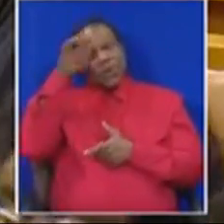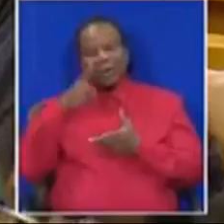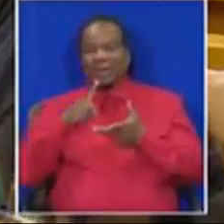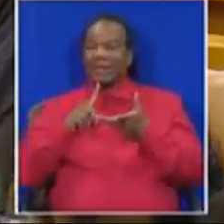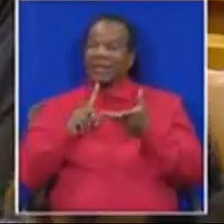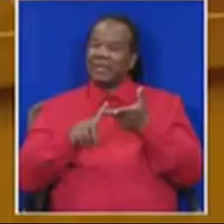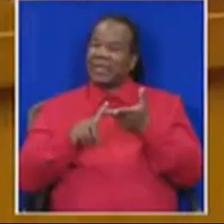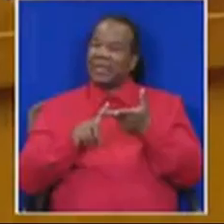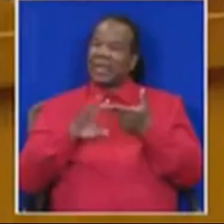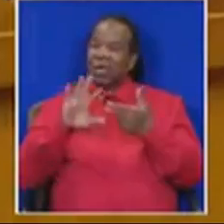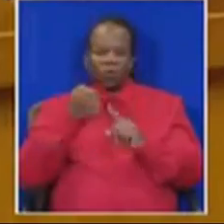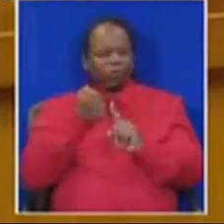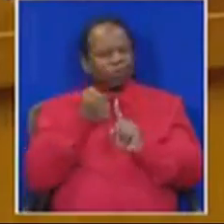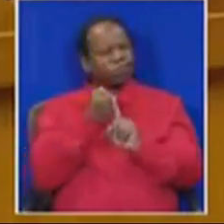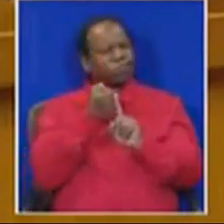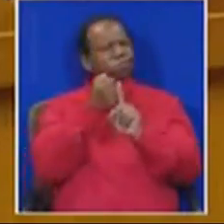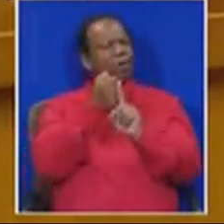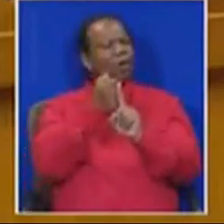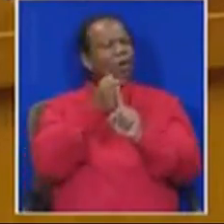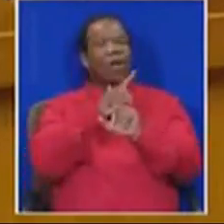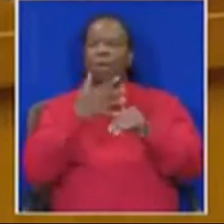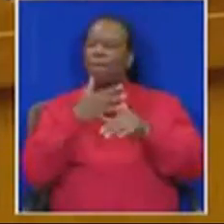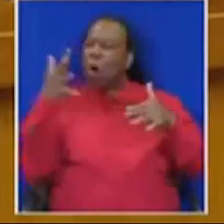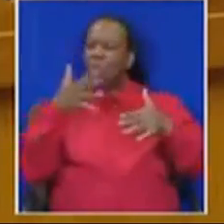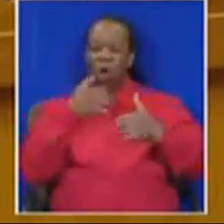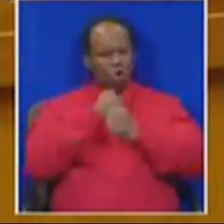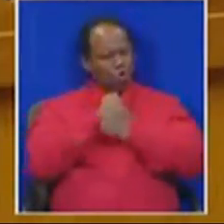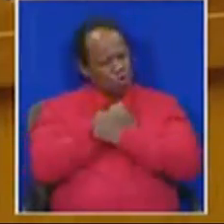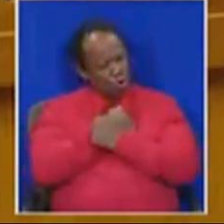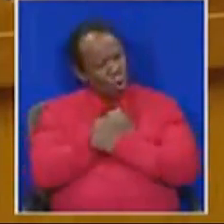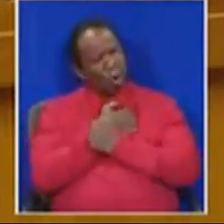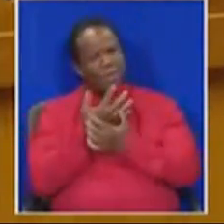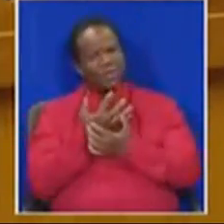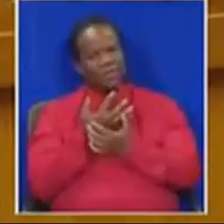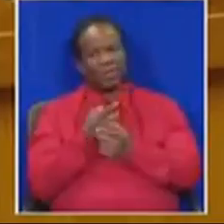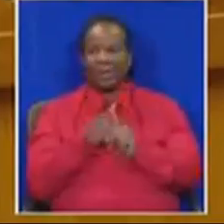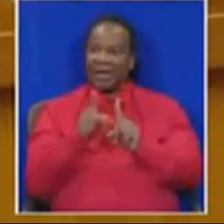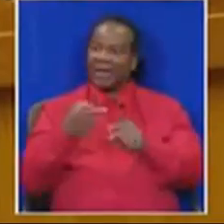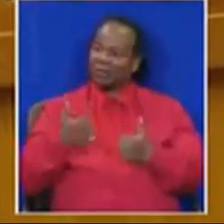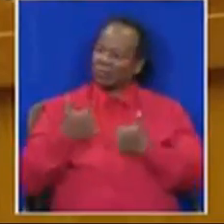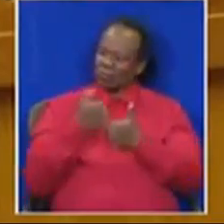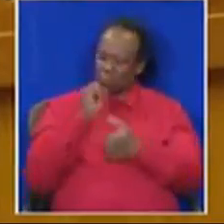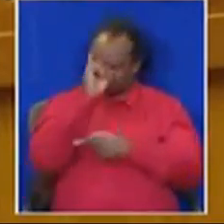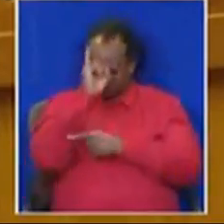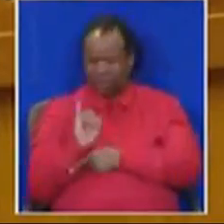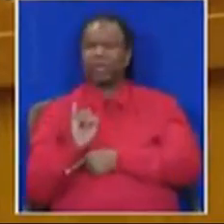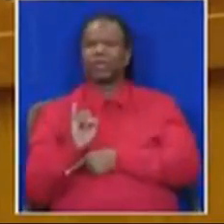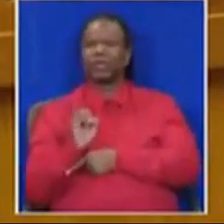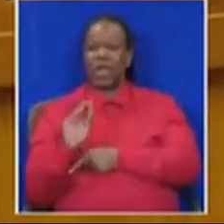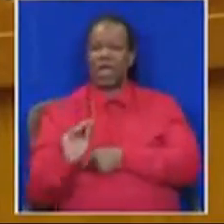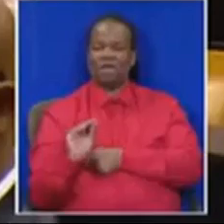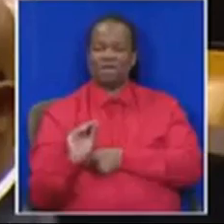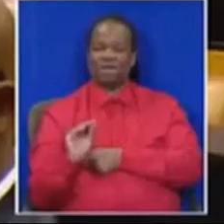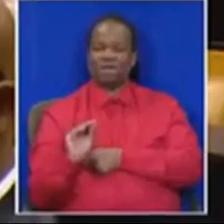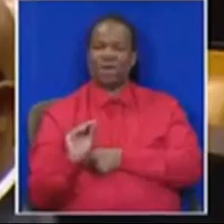humility, his abiding compassion, and his essential integrity. We have